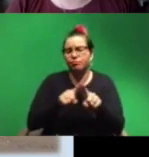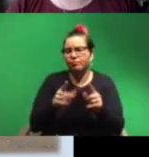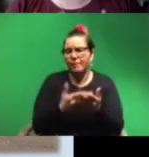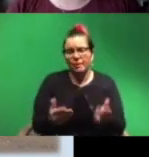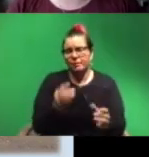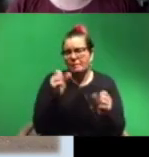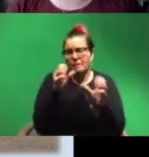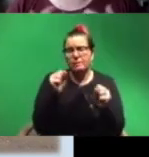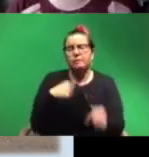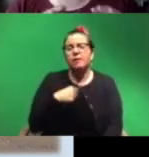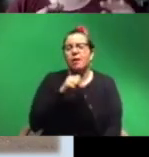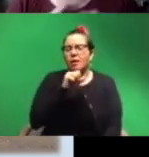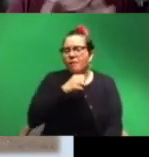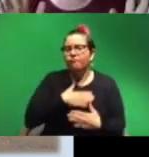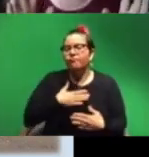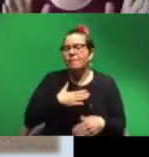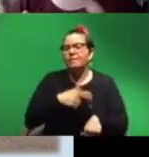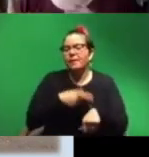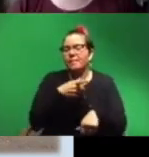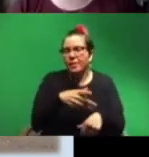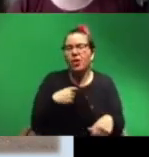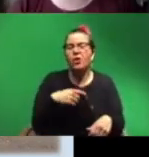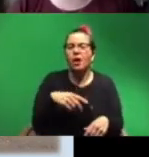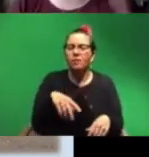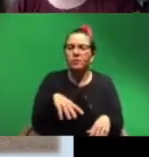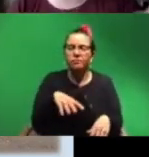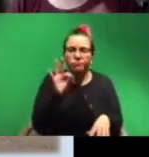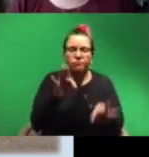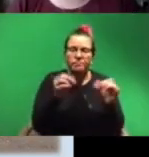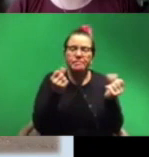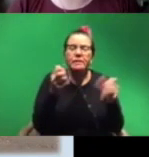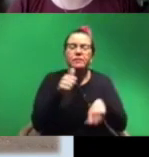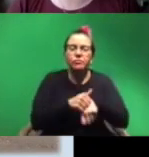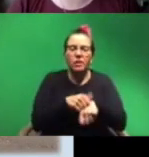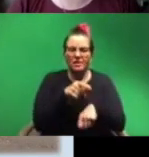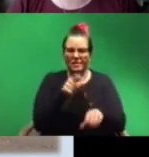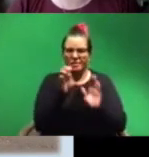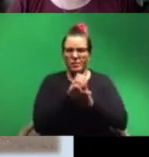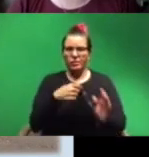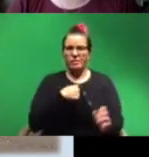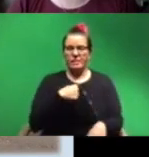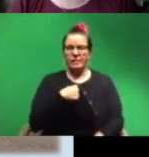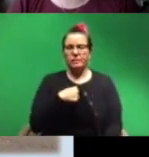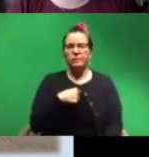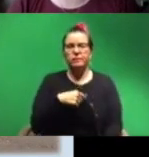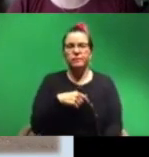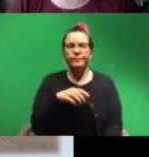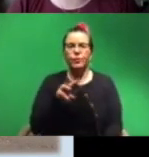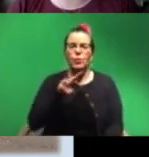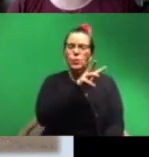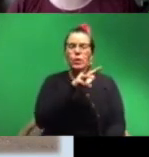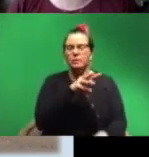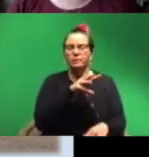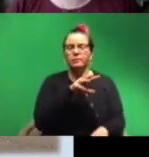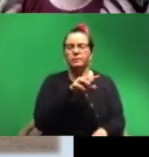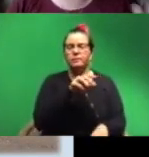I love my time there, and I got to see so many rocks all over Scotland. This is a picture of me on the far west coast of Scotland on a